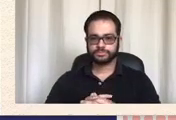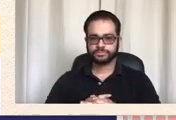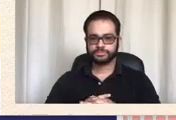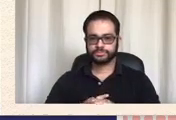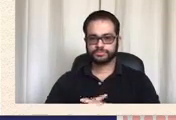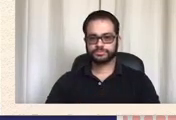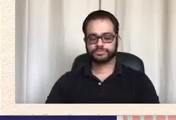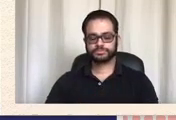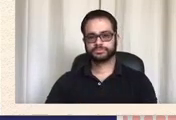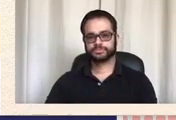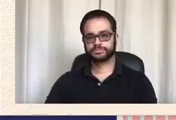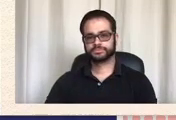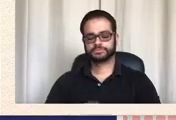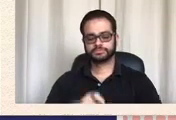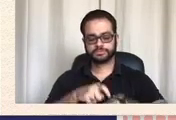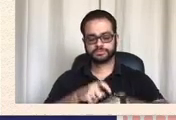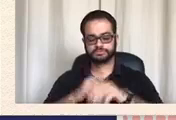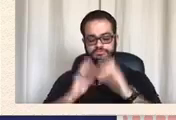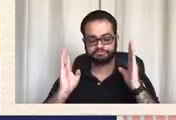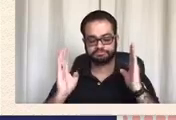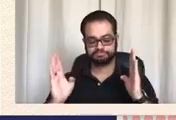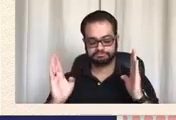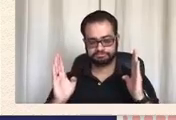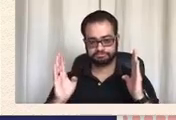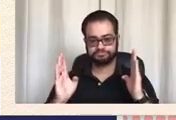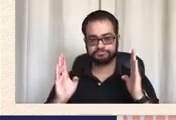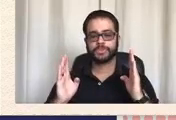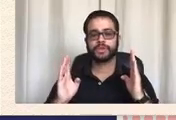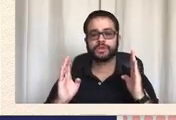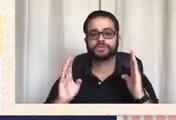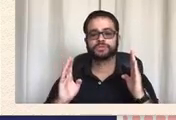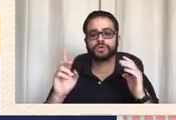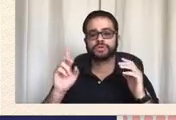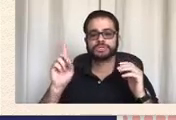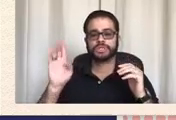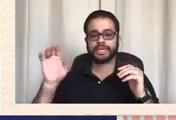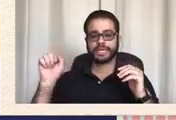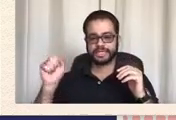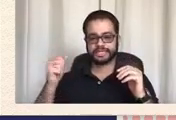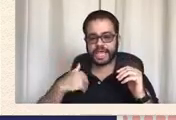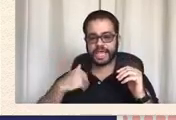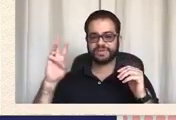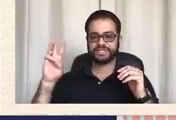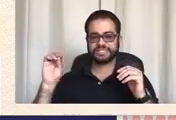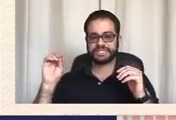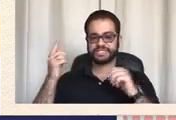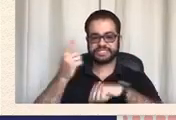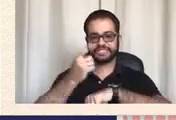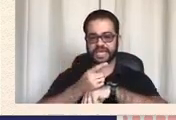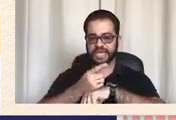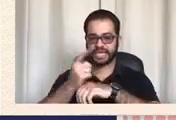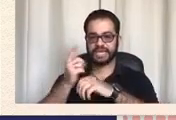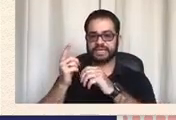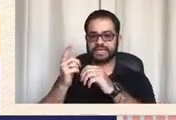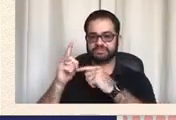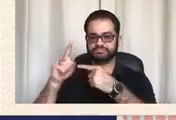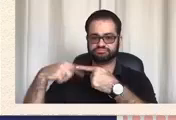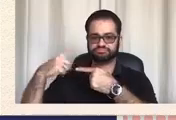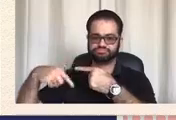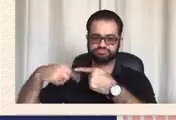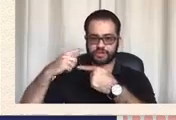Time frames. So the Division of Blind Services has a 60-day clock for IPE